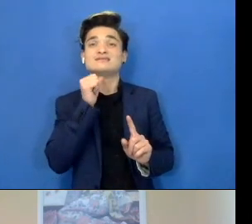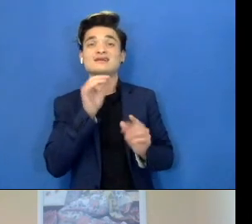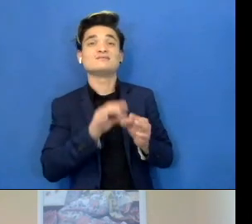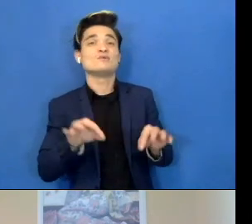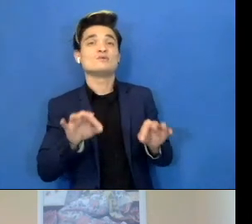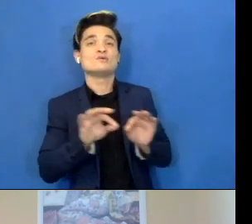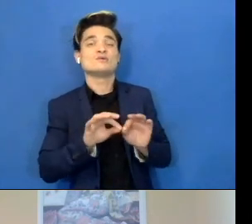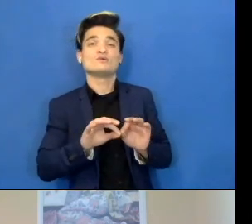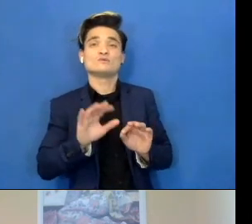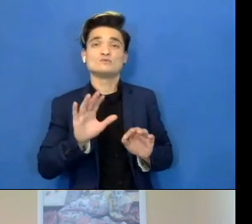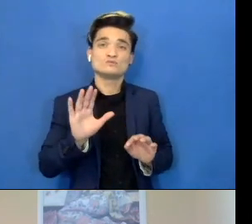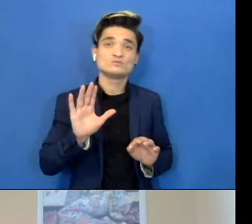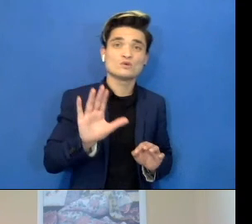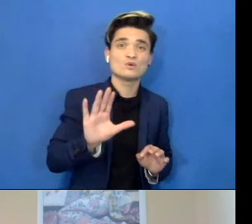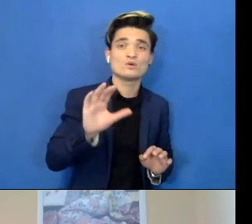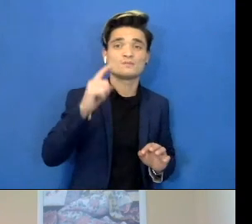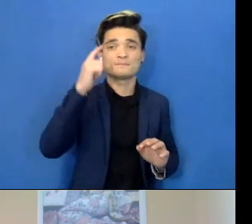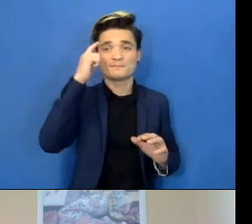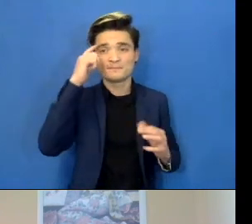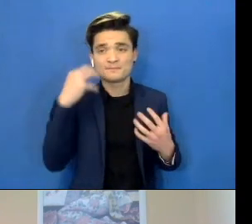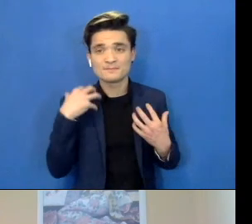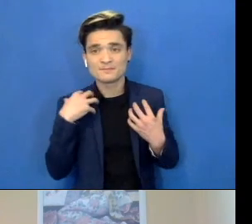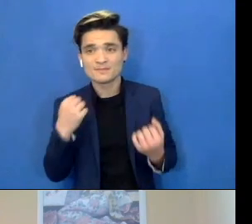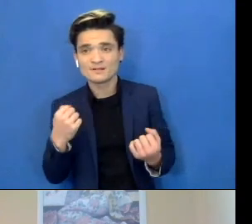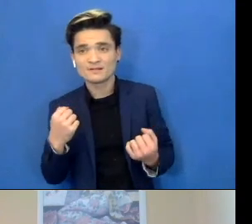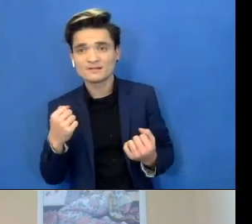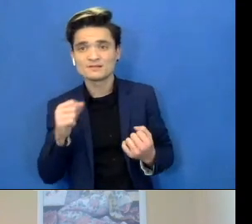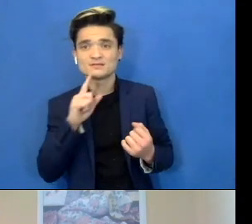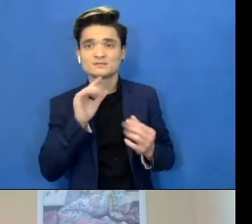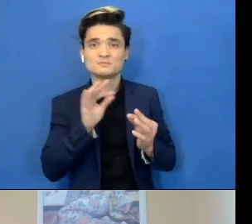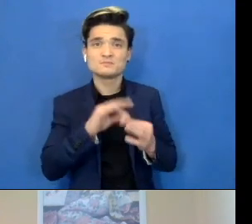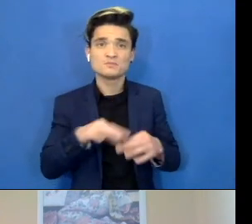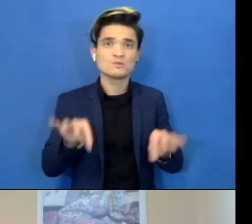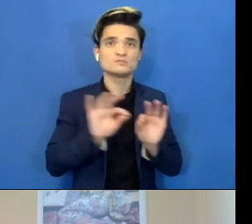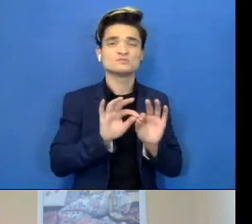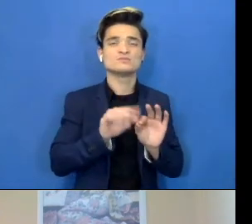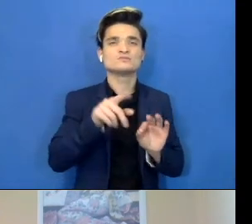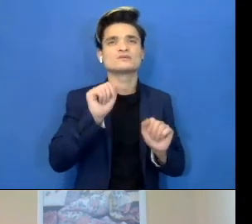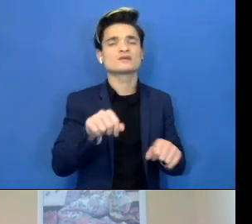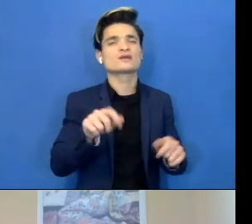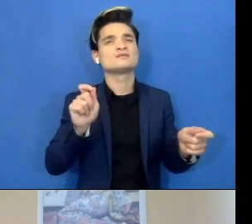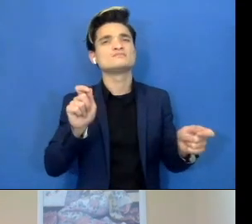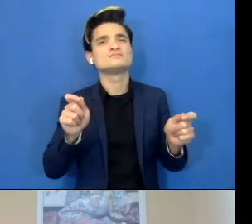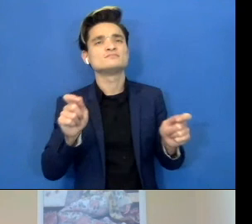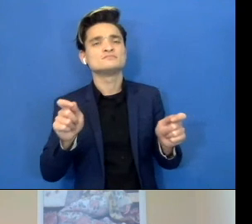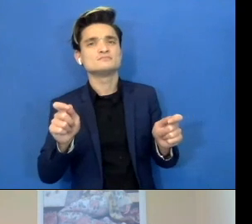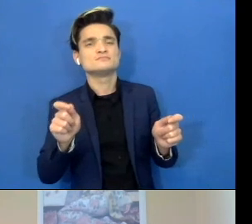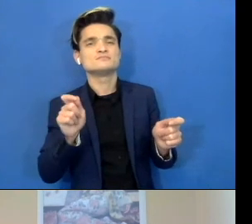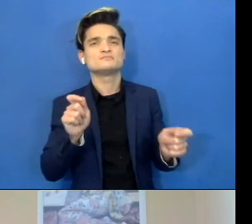scene if necessary, or we'll edit and another scene will come on, and then, you know. I know we're running out of time. I think we've got 1 minute